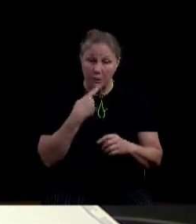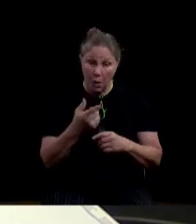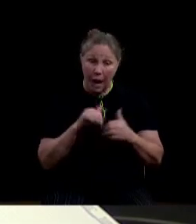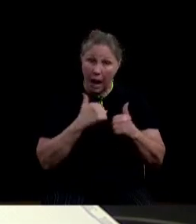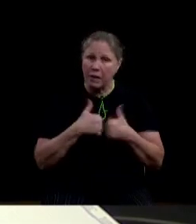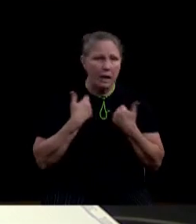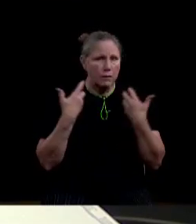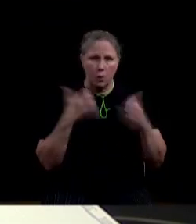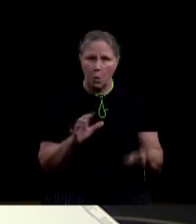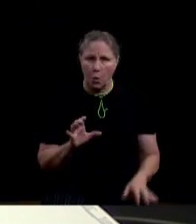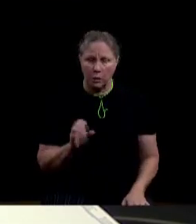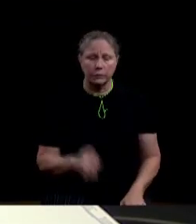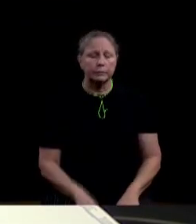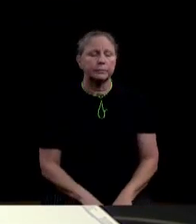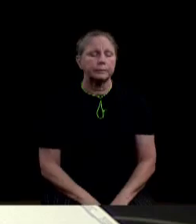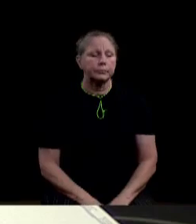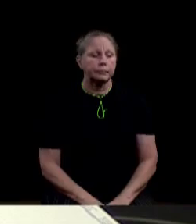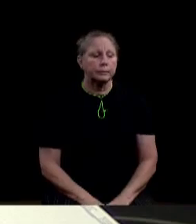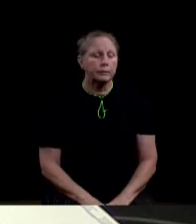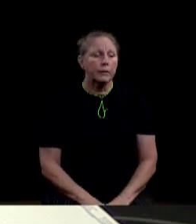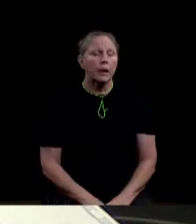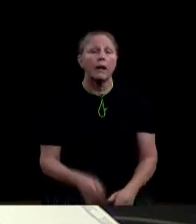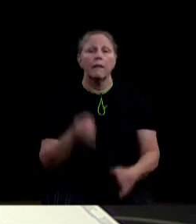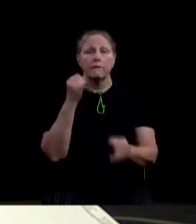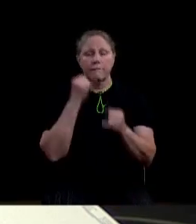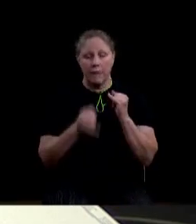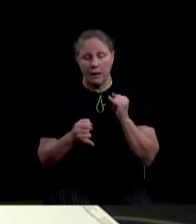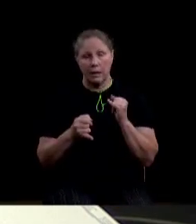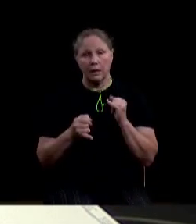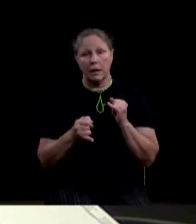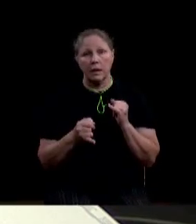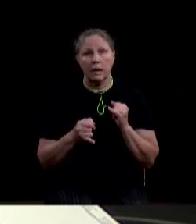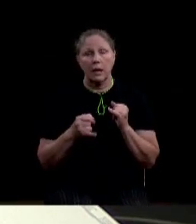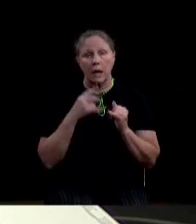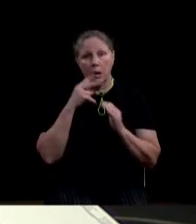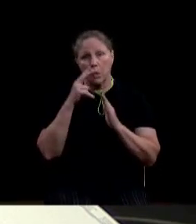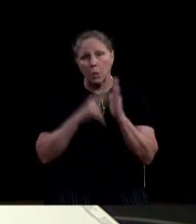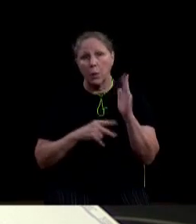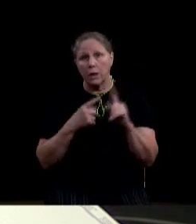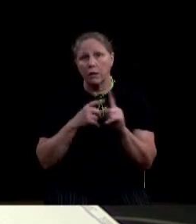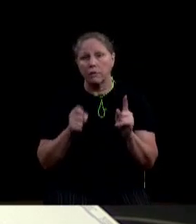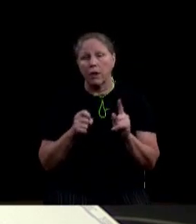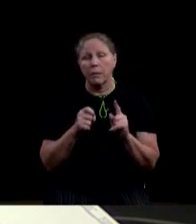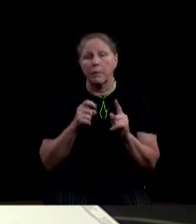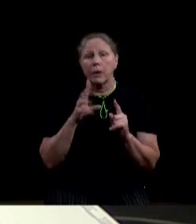Finally, I would like to read from the McLennan County Medical Society.